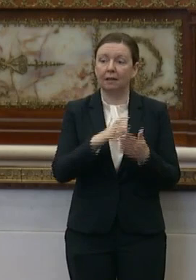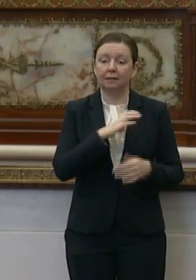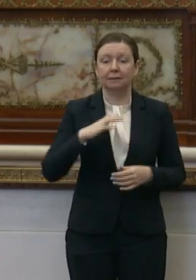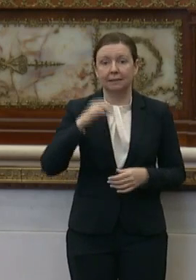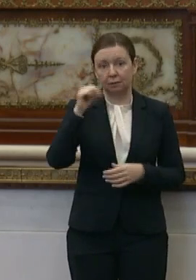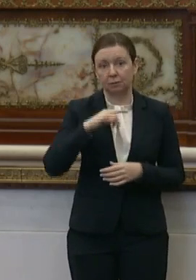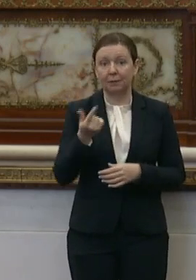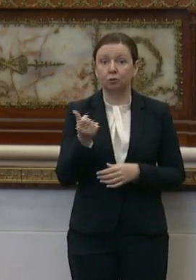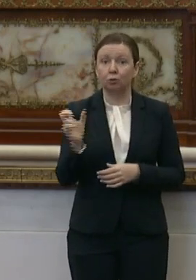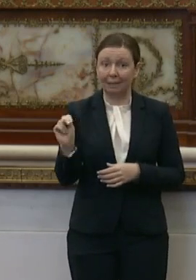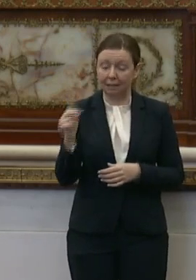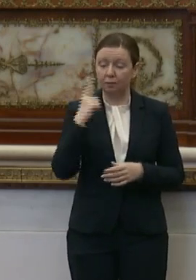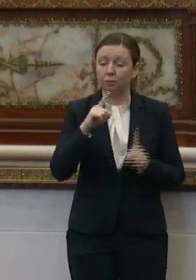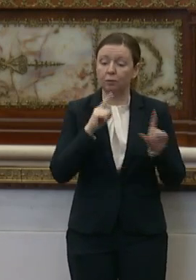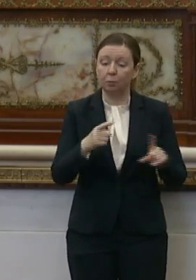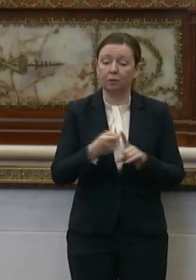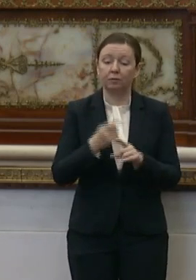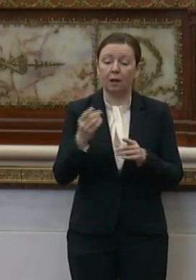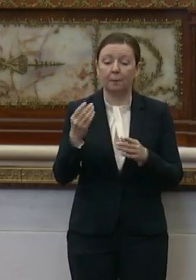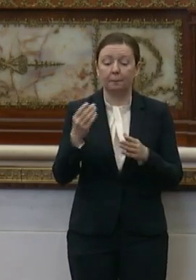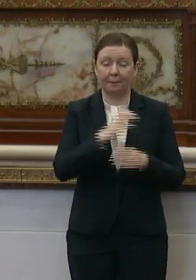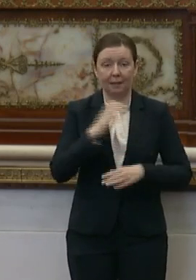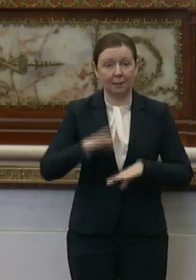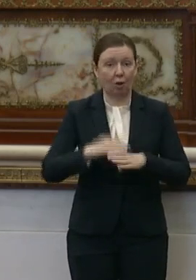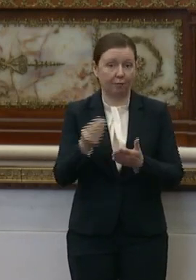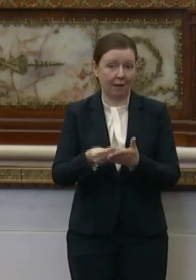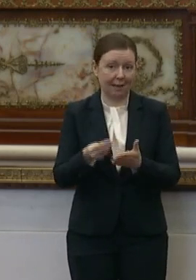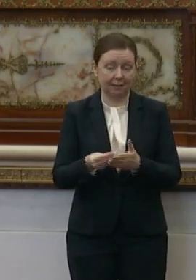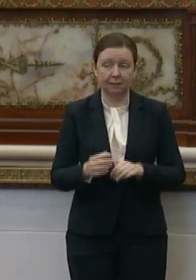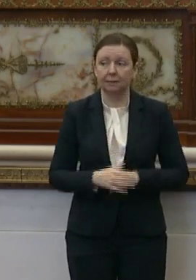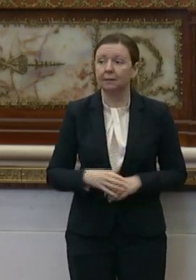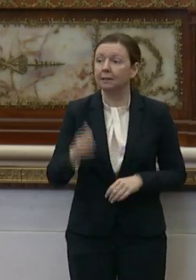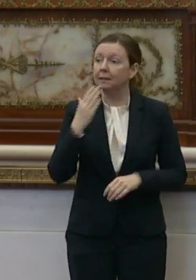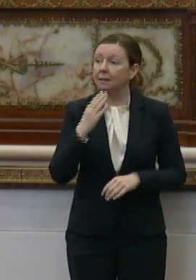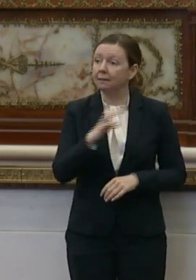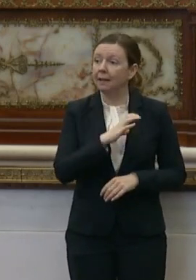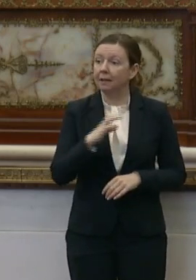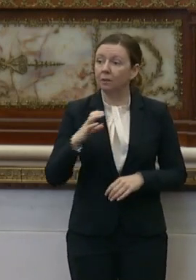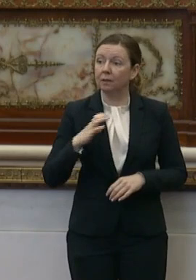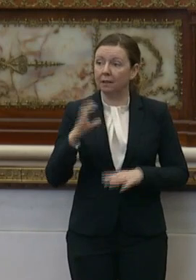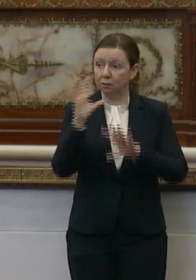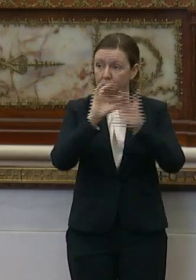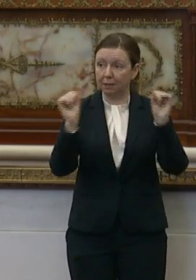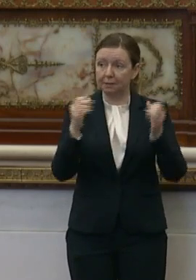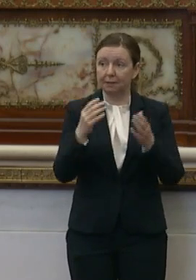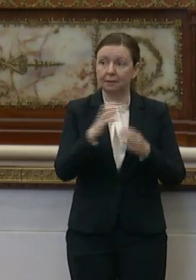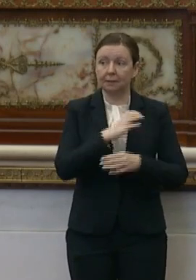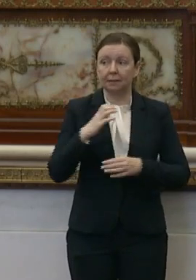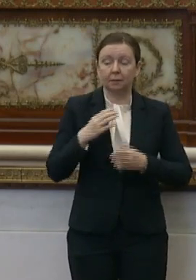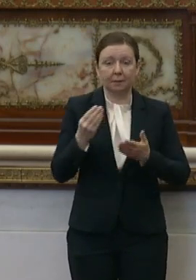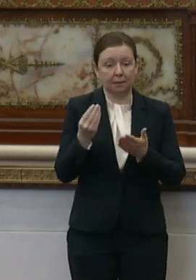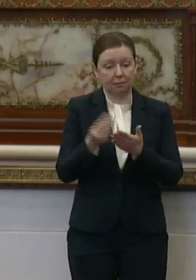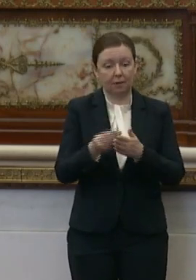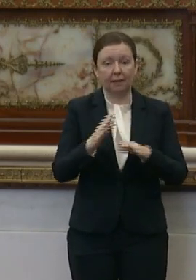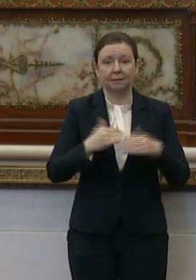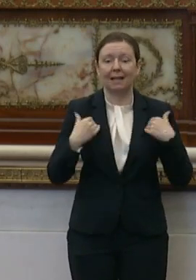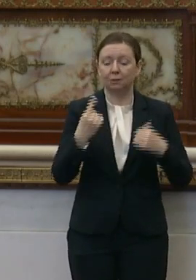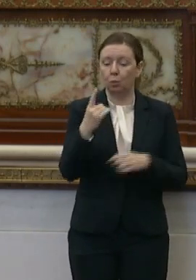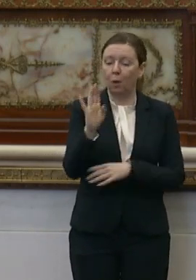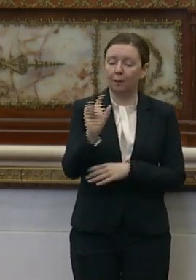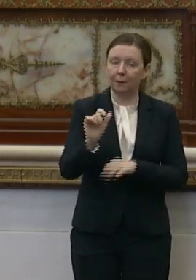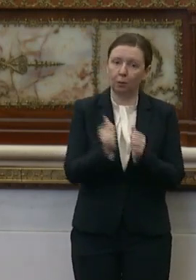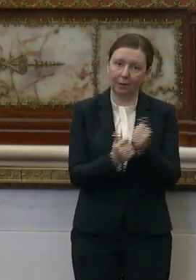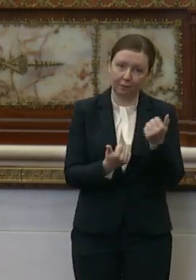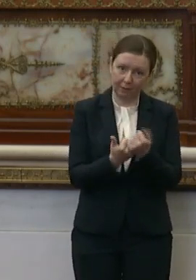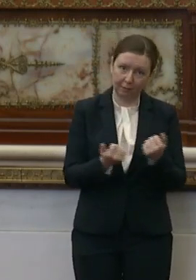Councilman Green for a report from the Committee on Finance. Thank you, Council President. The Committee on Finance reports out one bill with a favorable